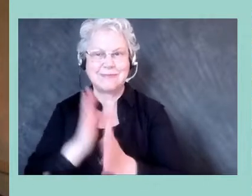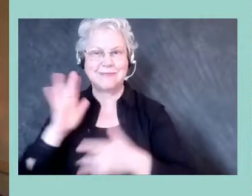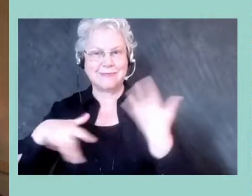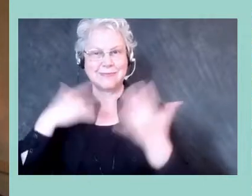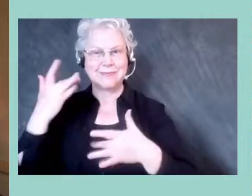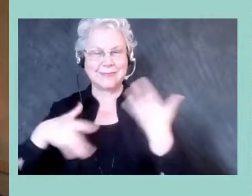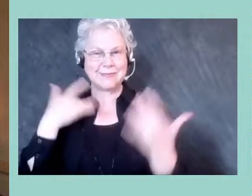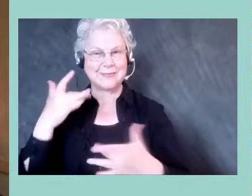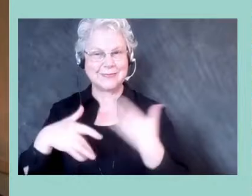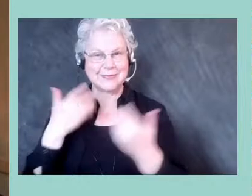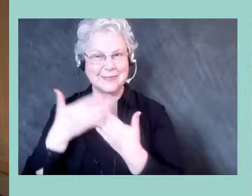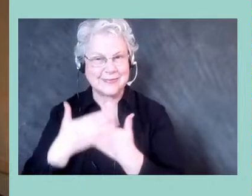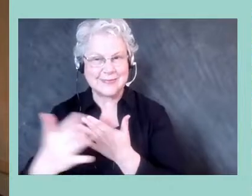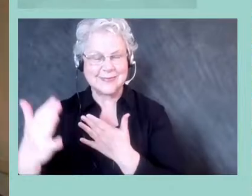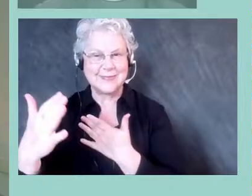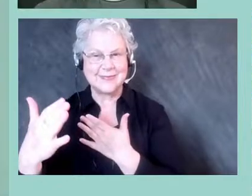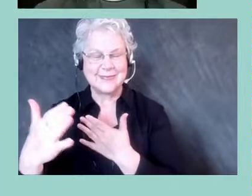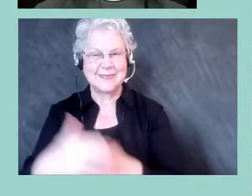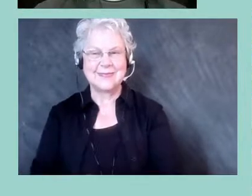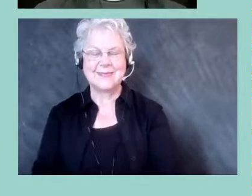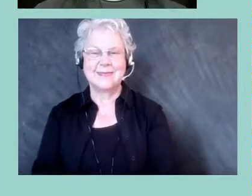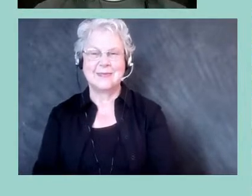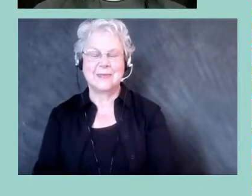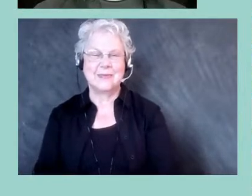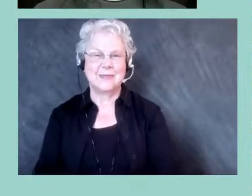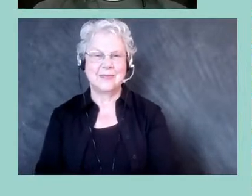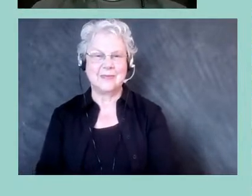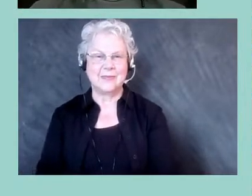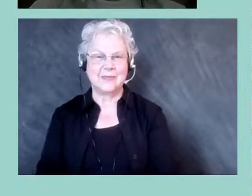me thriving.